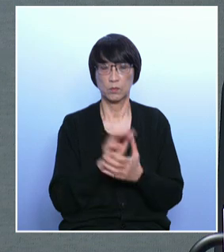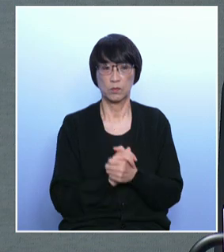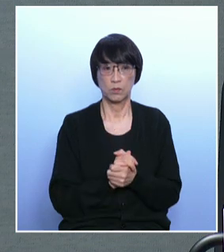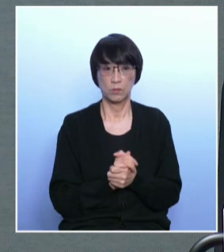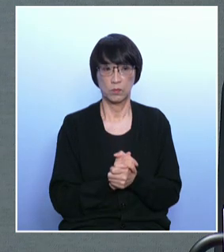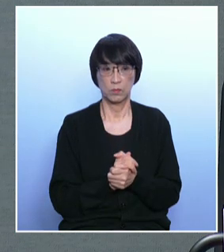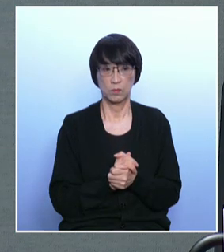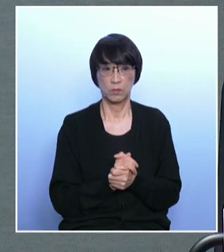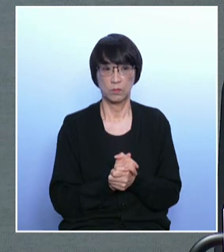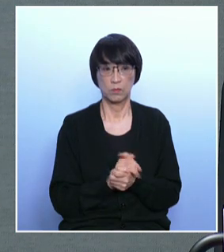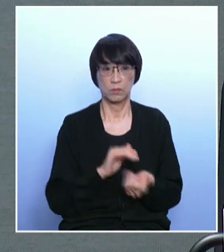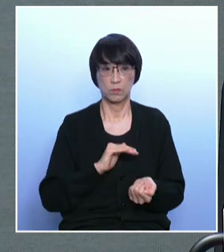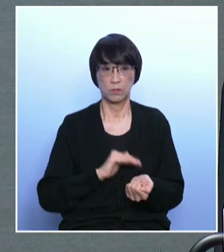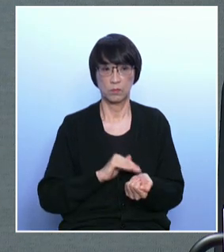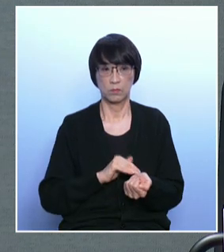effective.